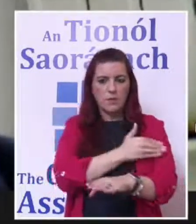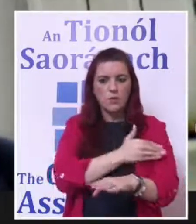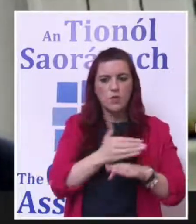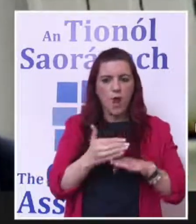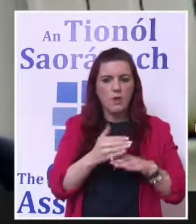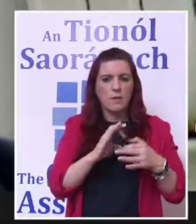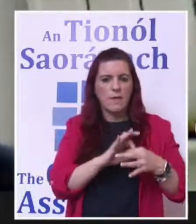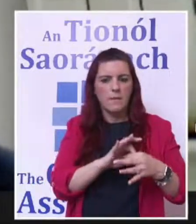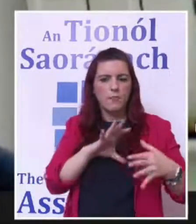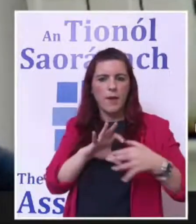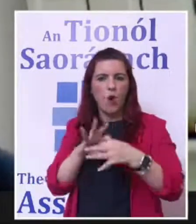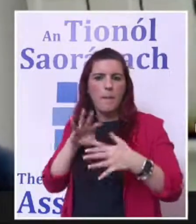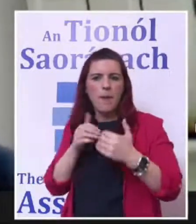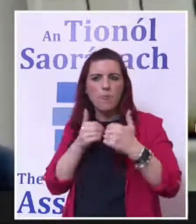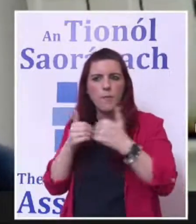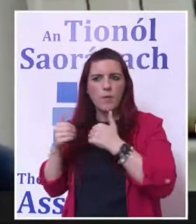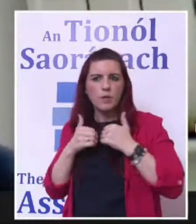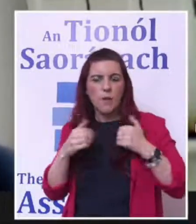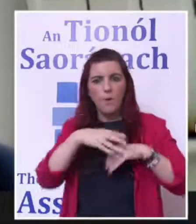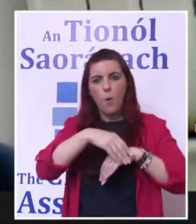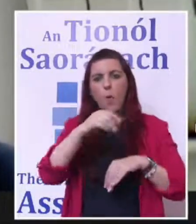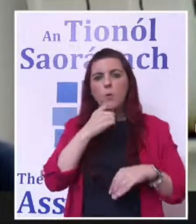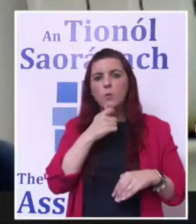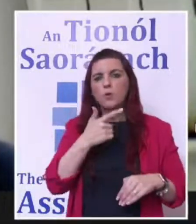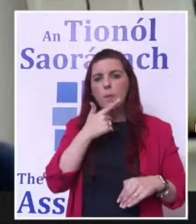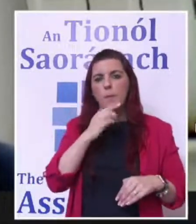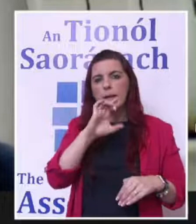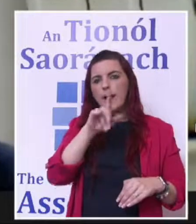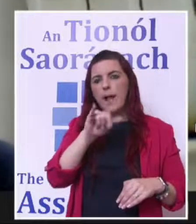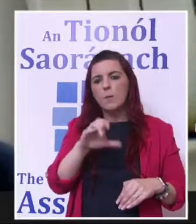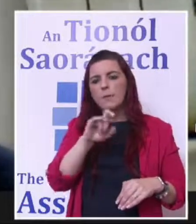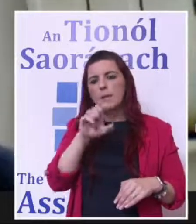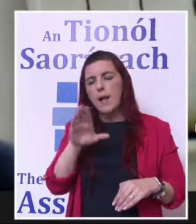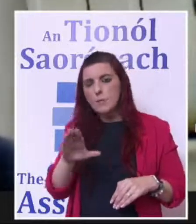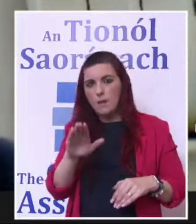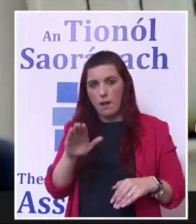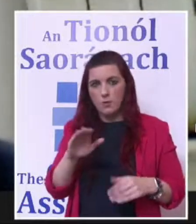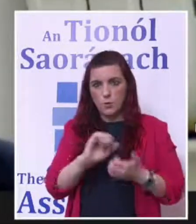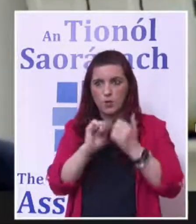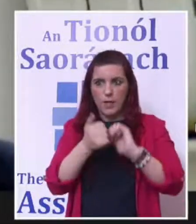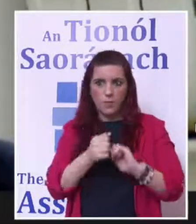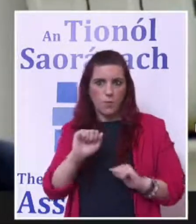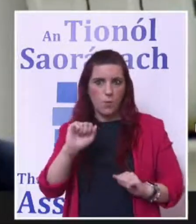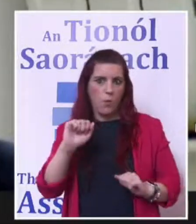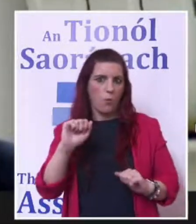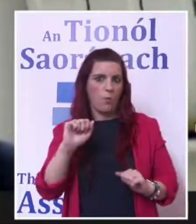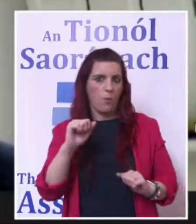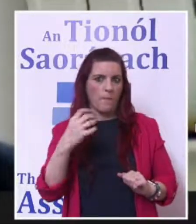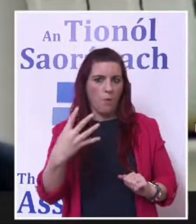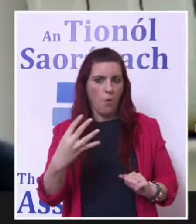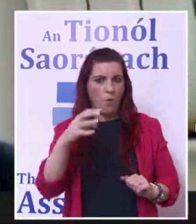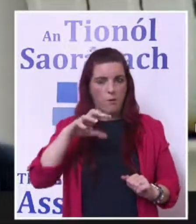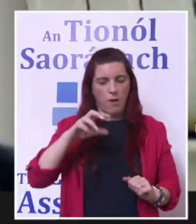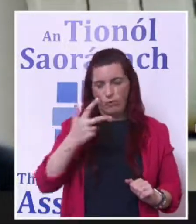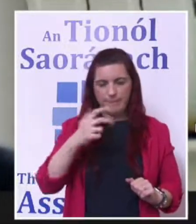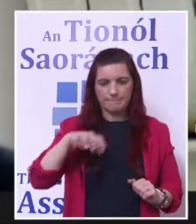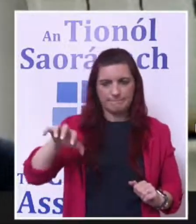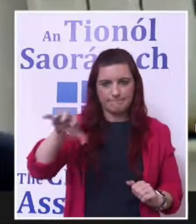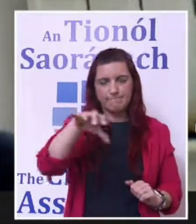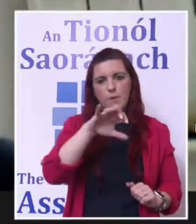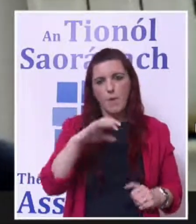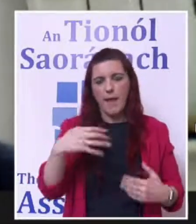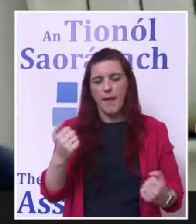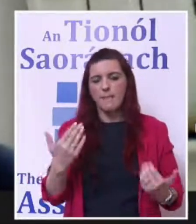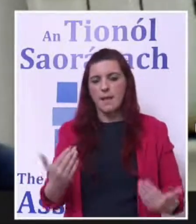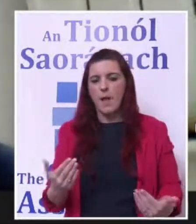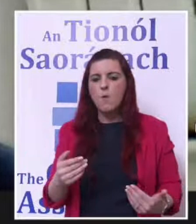of the old Dublin County Council into the three county authorities that we now have, and coming forward from that through various iterations of reform